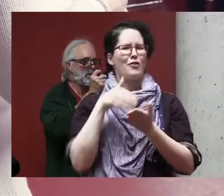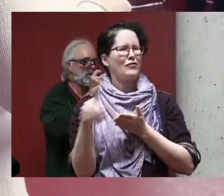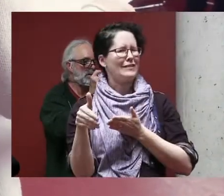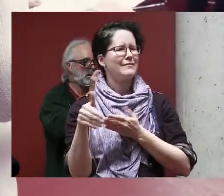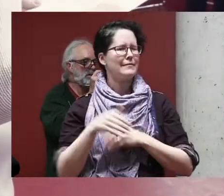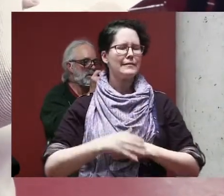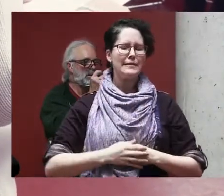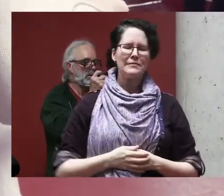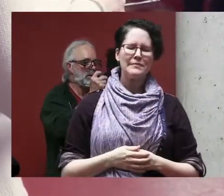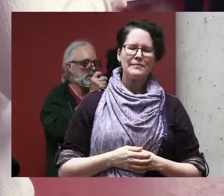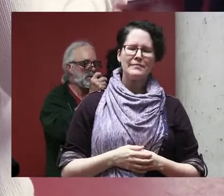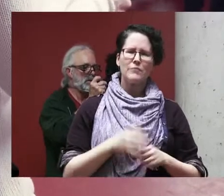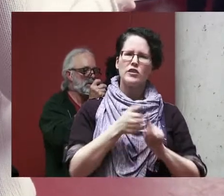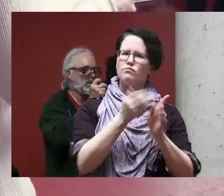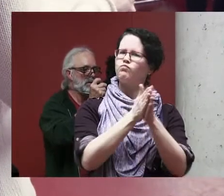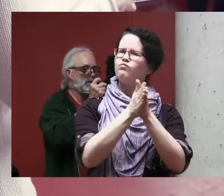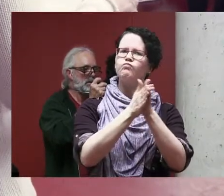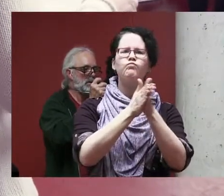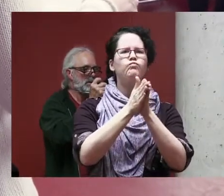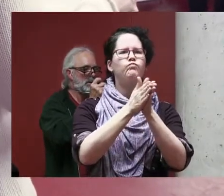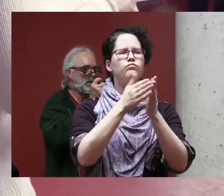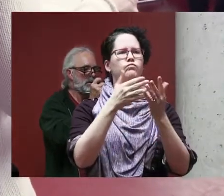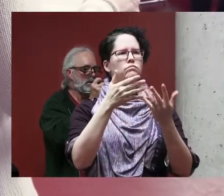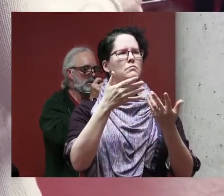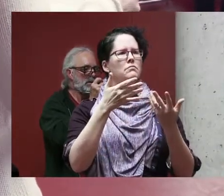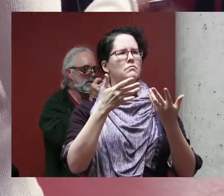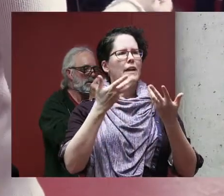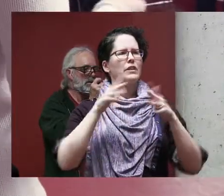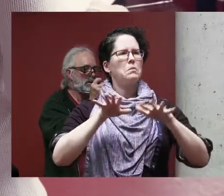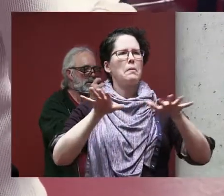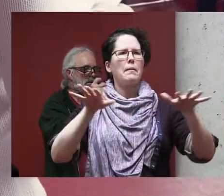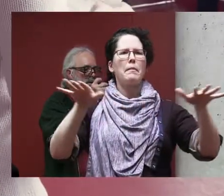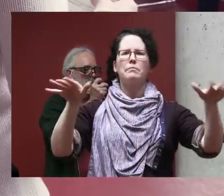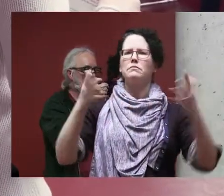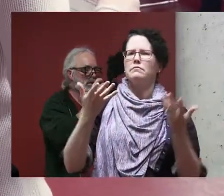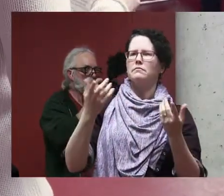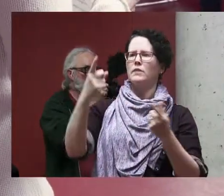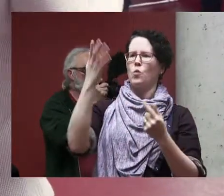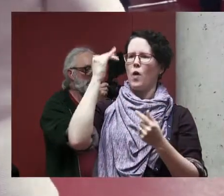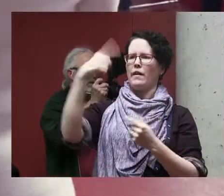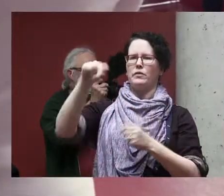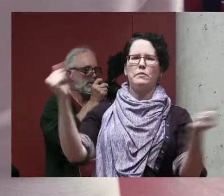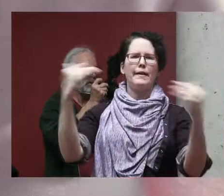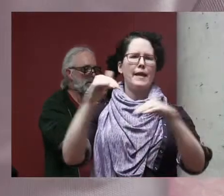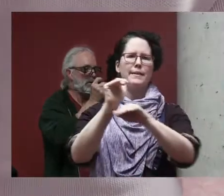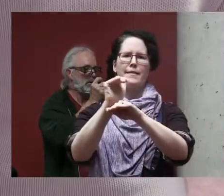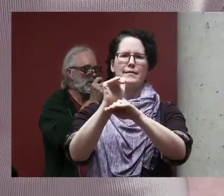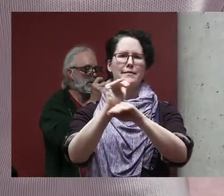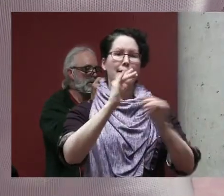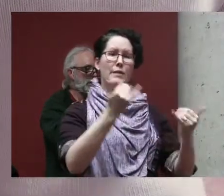She's driven, and she is absolutely a force, and she's the catalyst for all of us being here tonight. So I'm going to leave it up